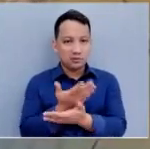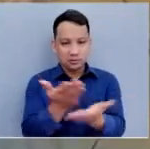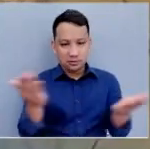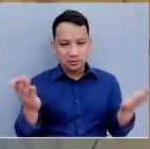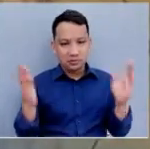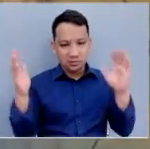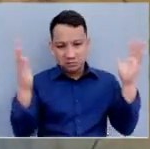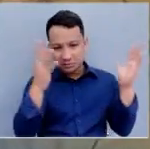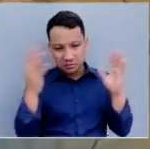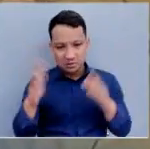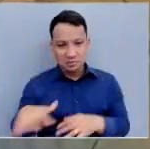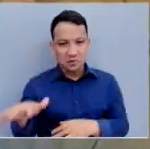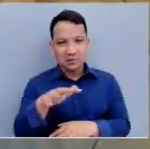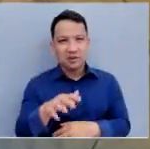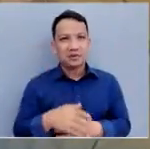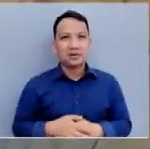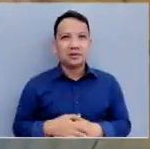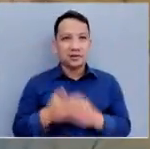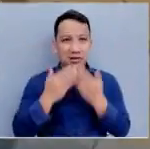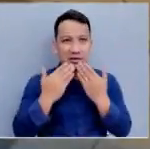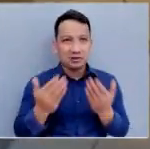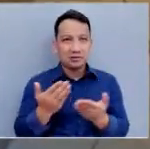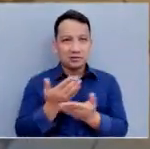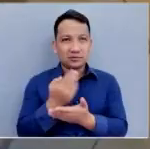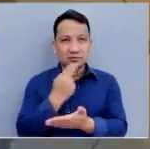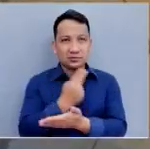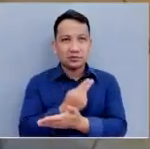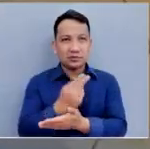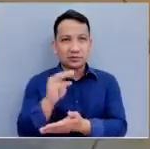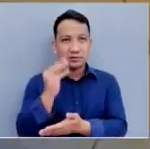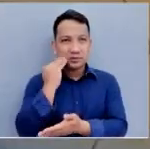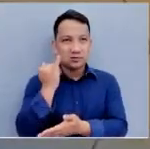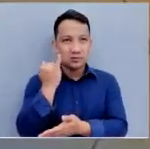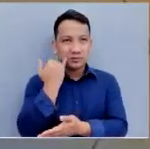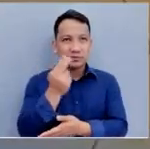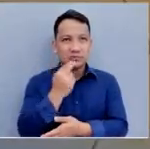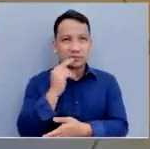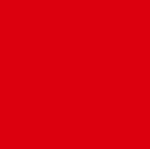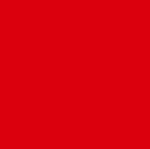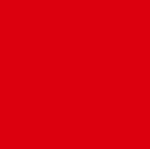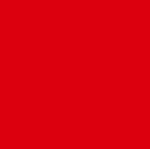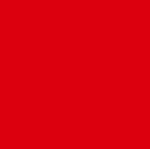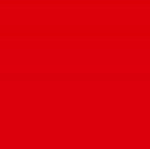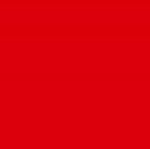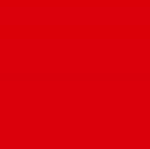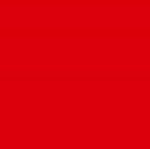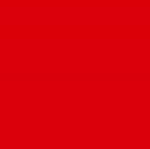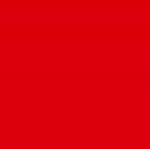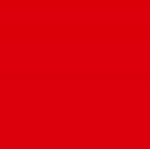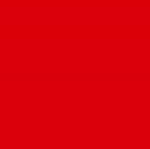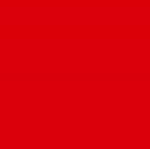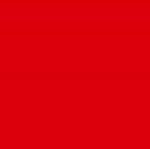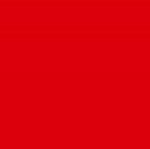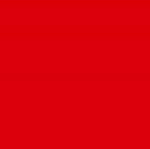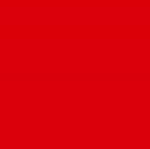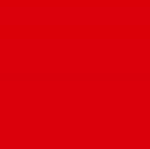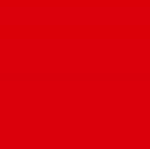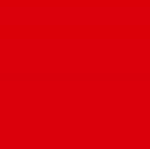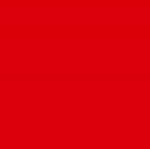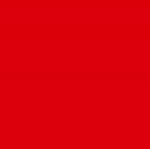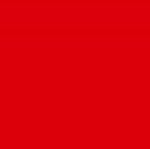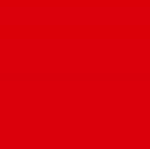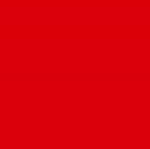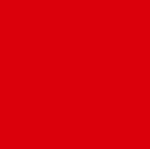everyone. Nagbabalita mula sa Frontline, MJ Marfori, News 5. Mga kapatid, Jess De Los Santos po,